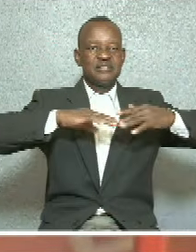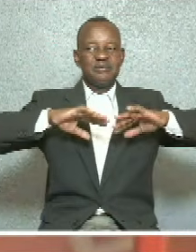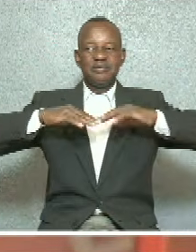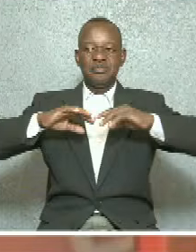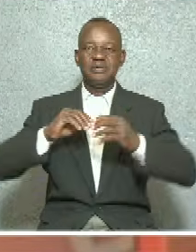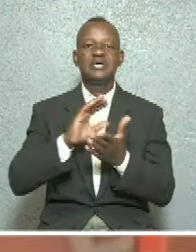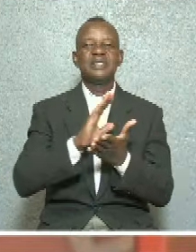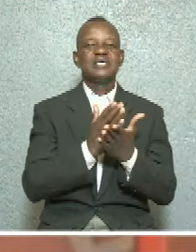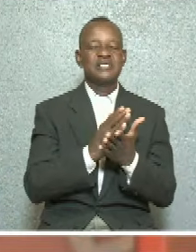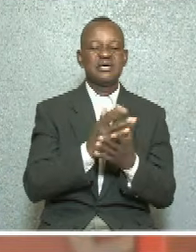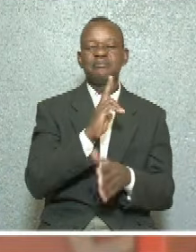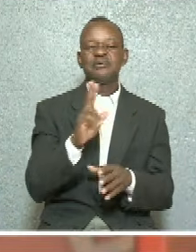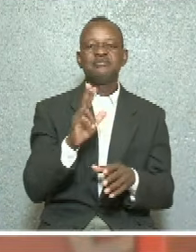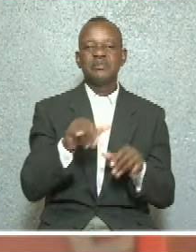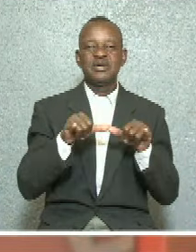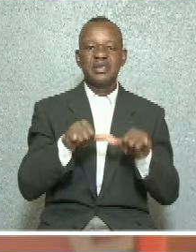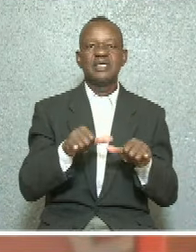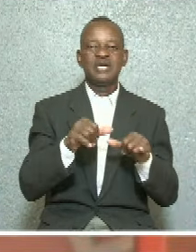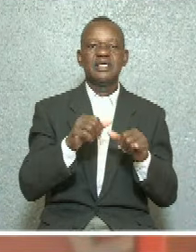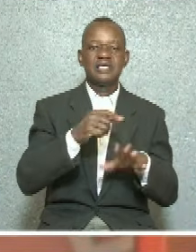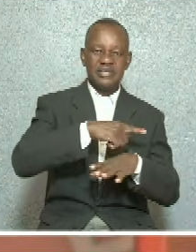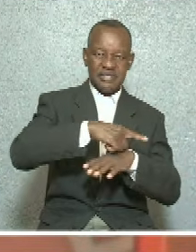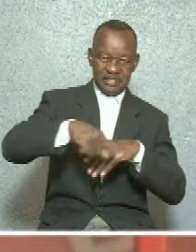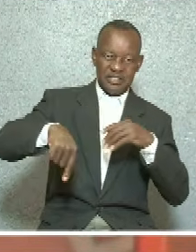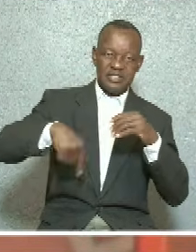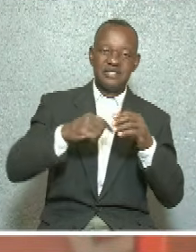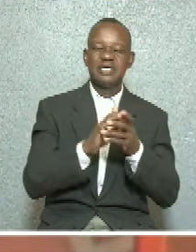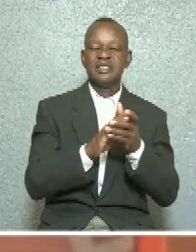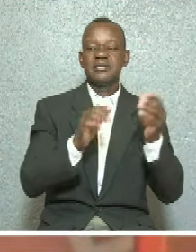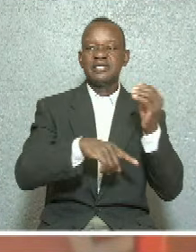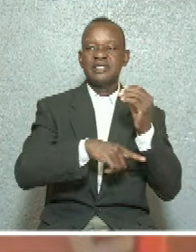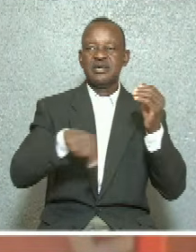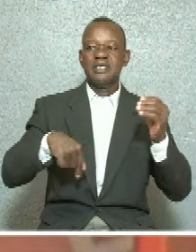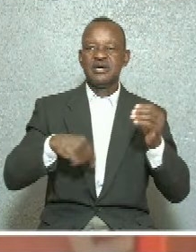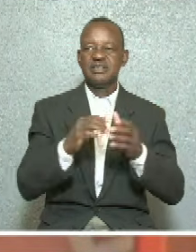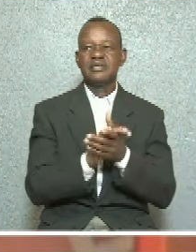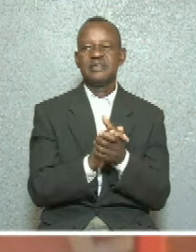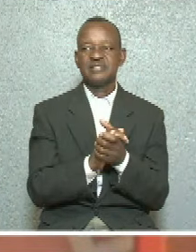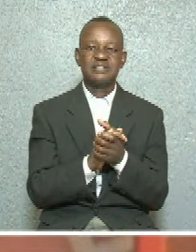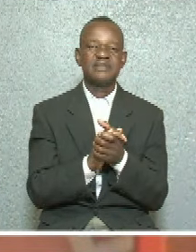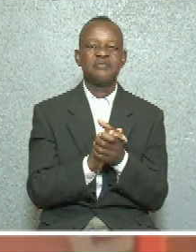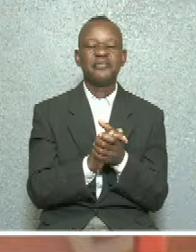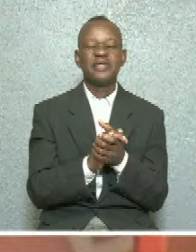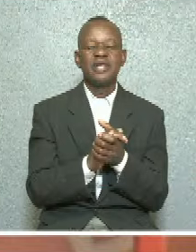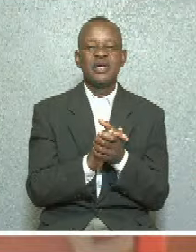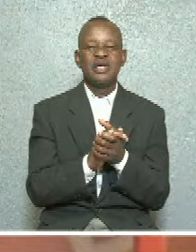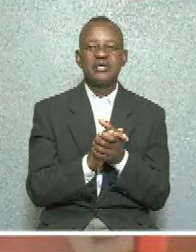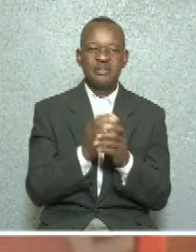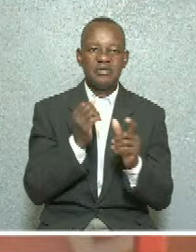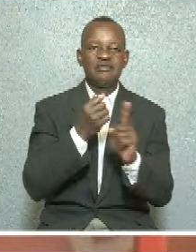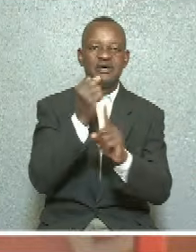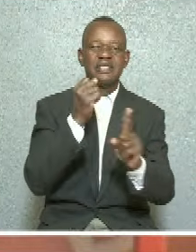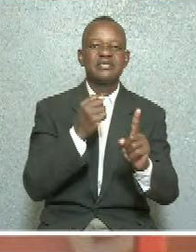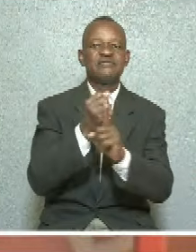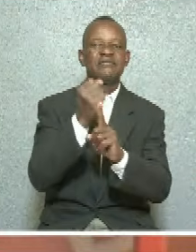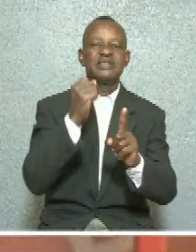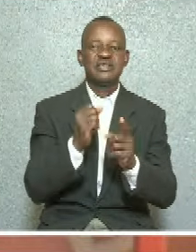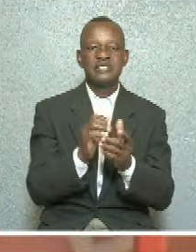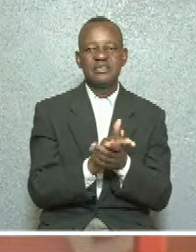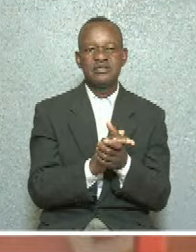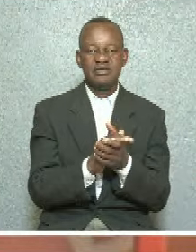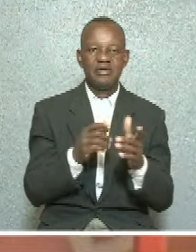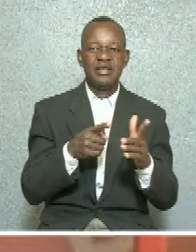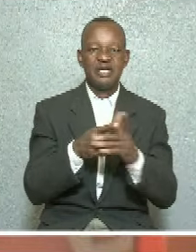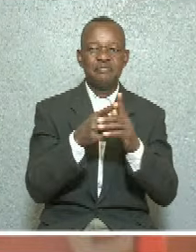country, right? So the movement, the liberation struggle took part in many different ways. There were people who were negotiating at the